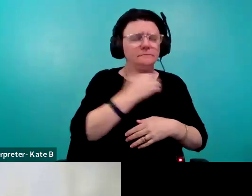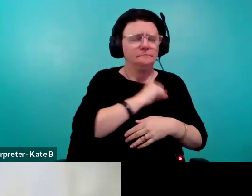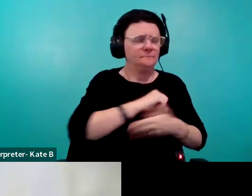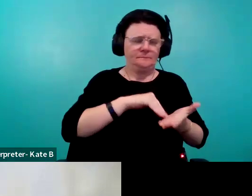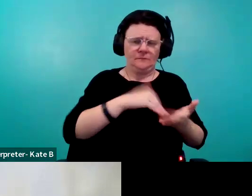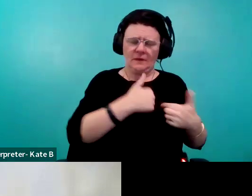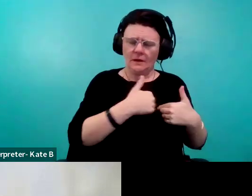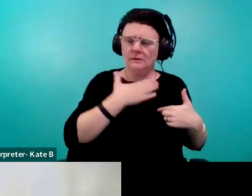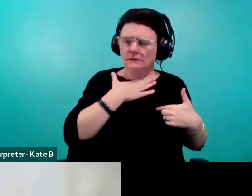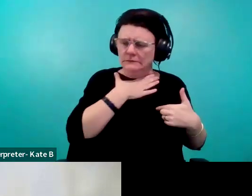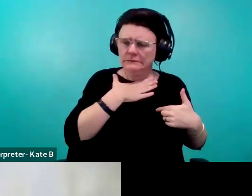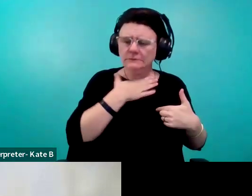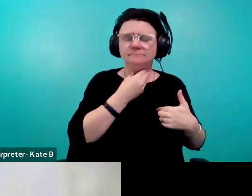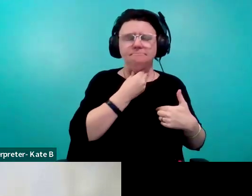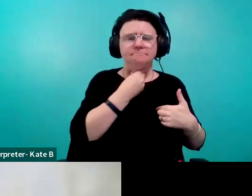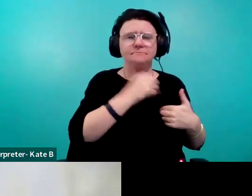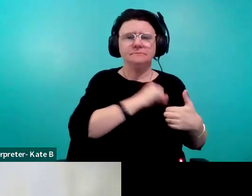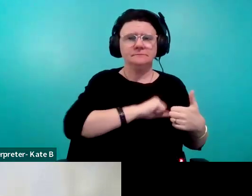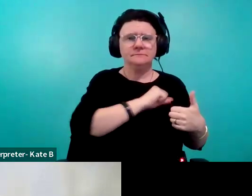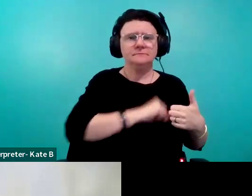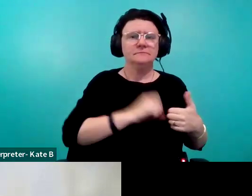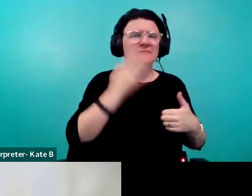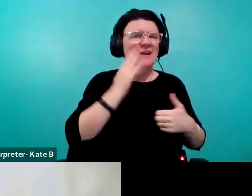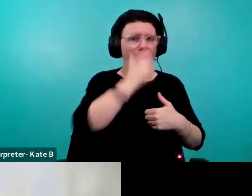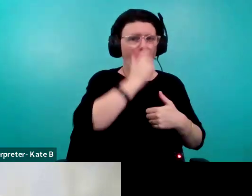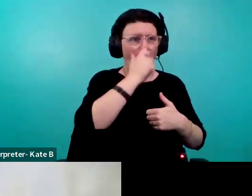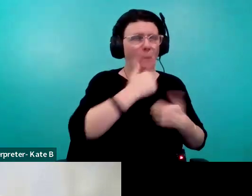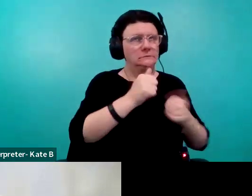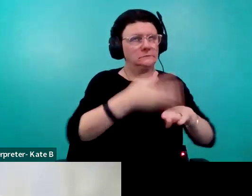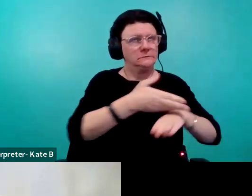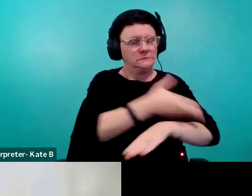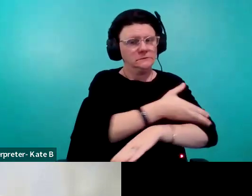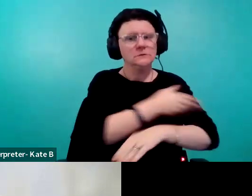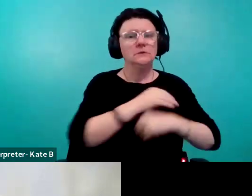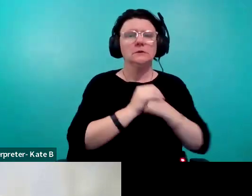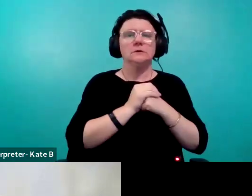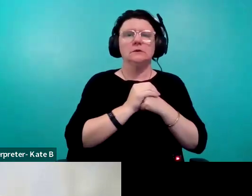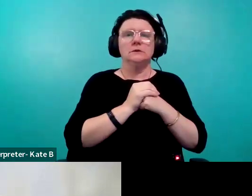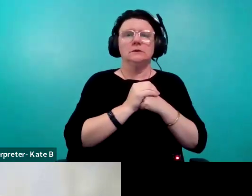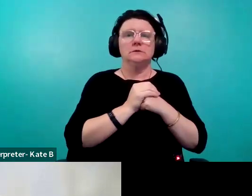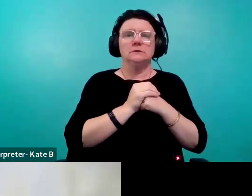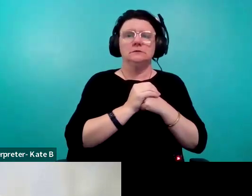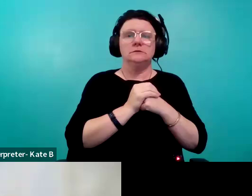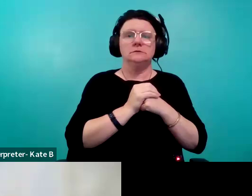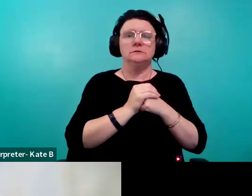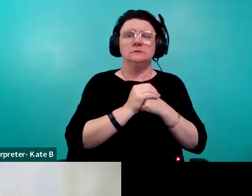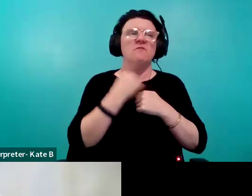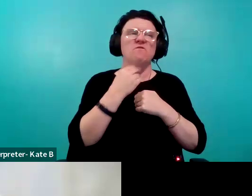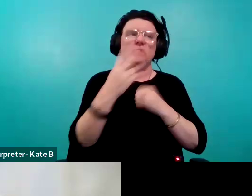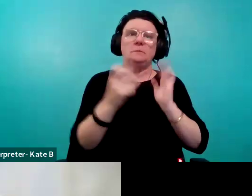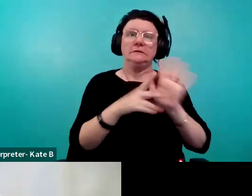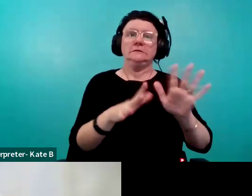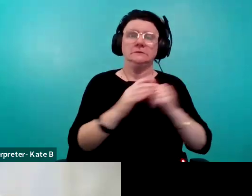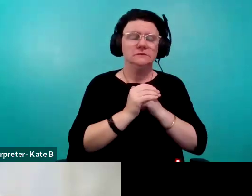Excuse me, I'm one of the person that's getting over the crud. And don't quite have all my voice back. There it